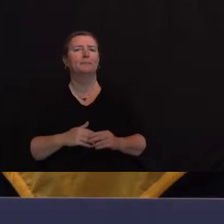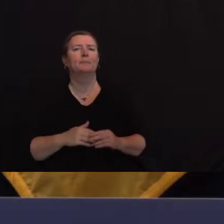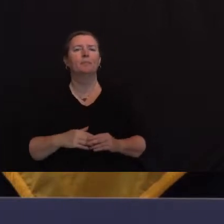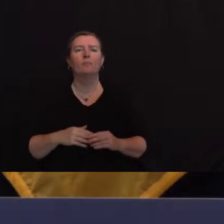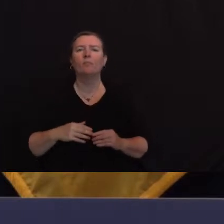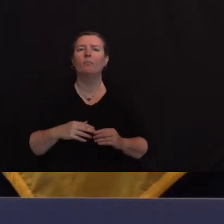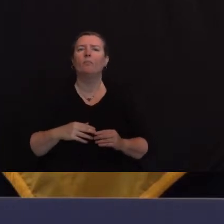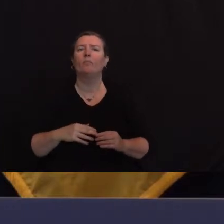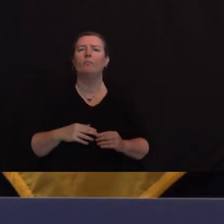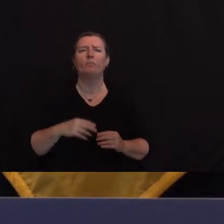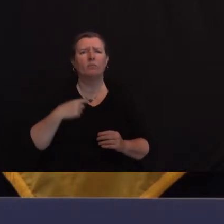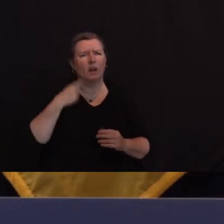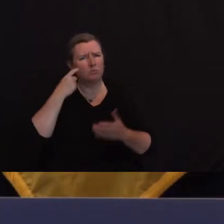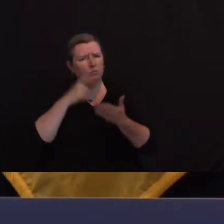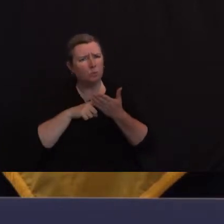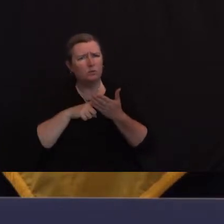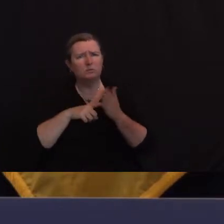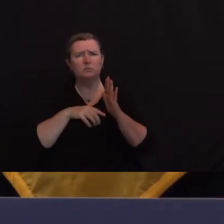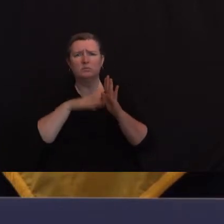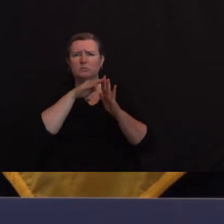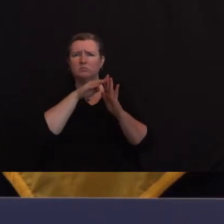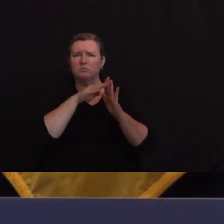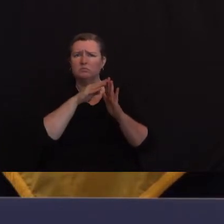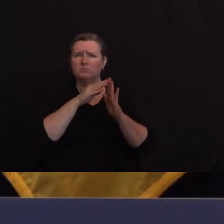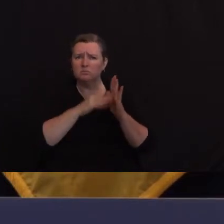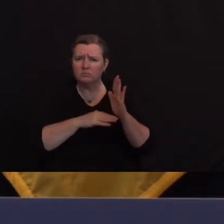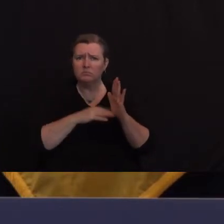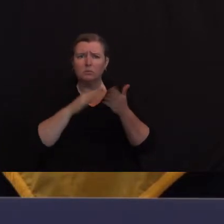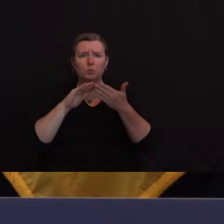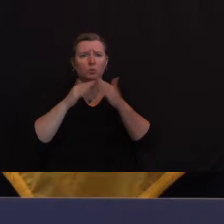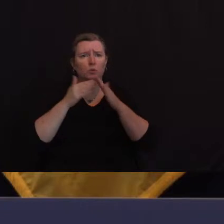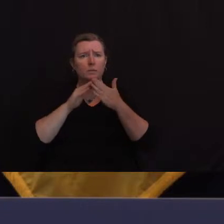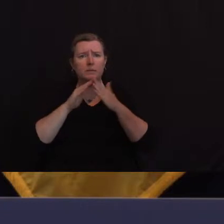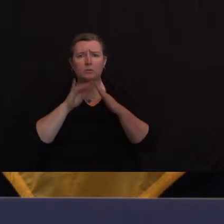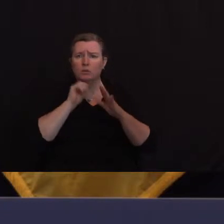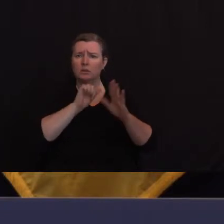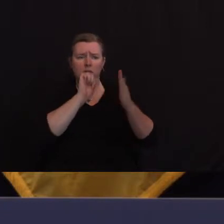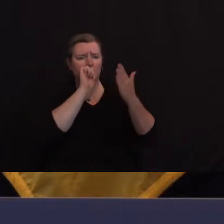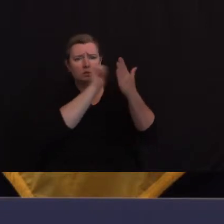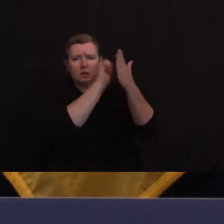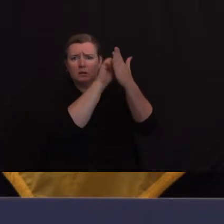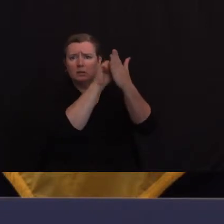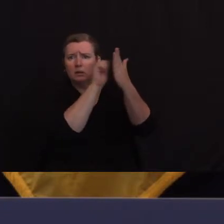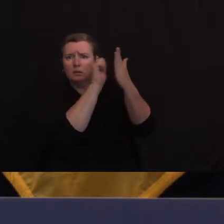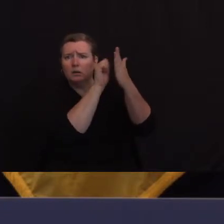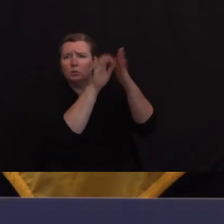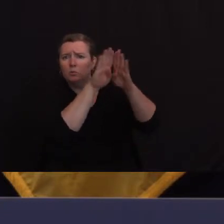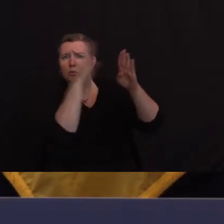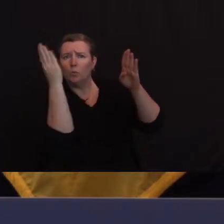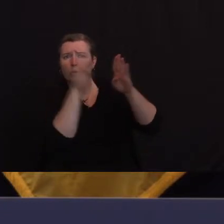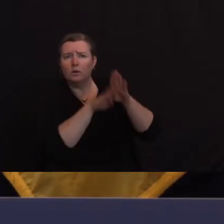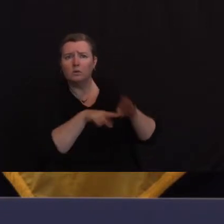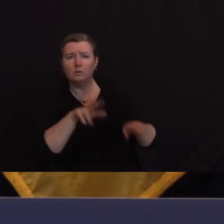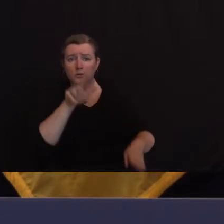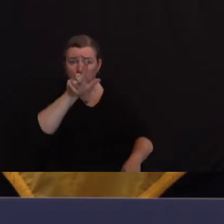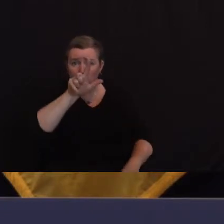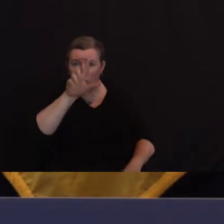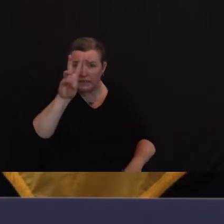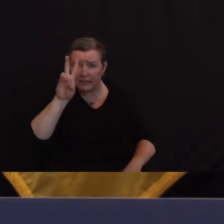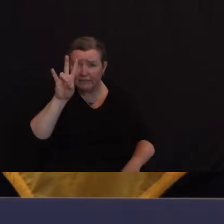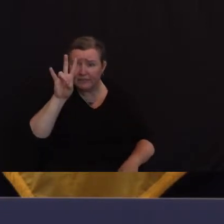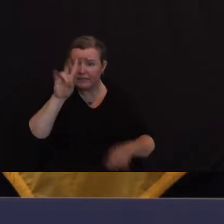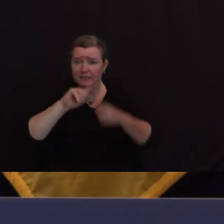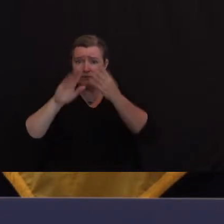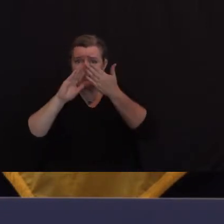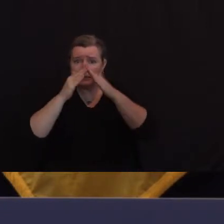communities where we've been aggressively with the ambassadors knocking on doors and whatnot, 27 communities. The increases in the